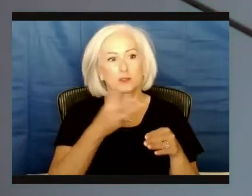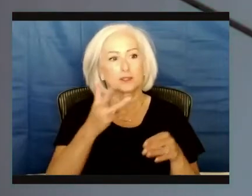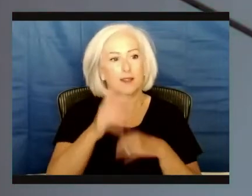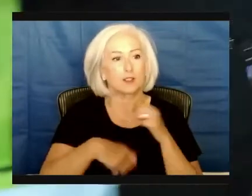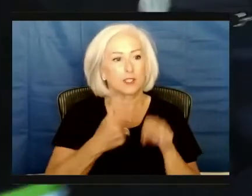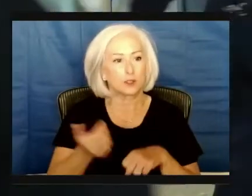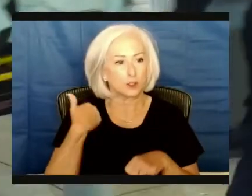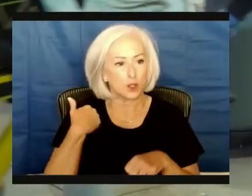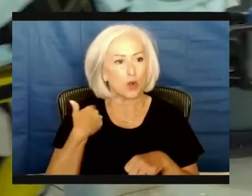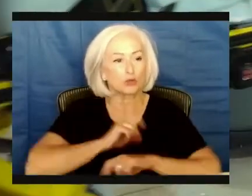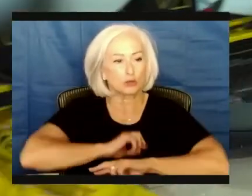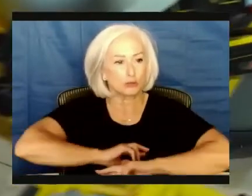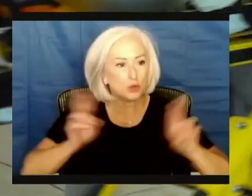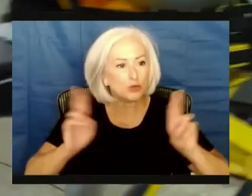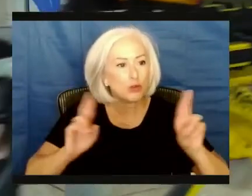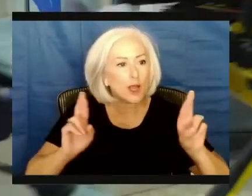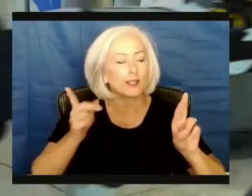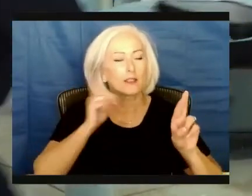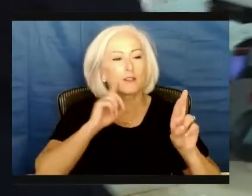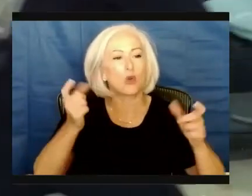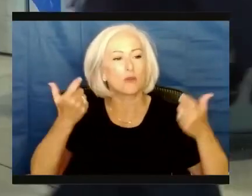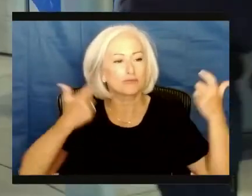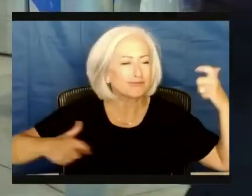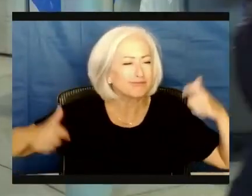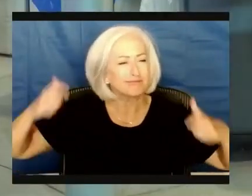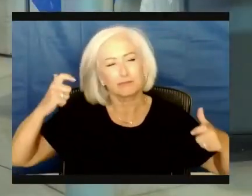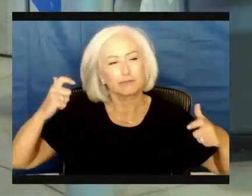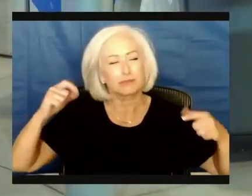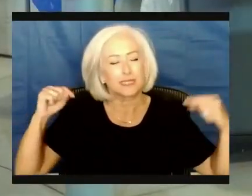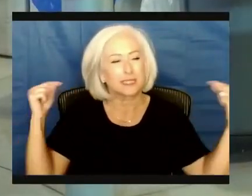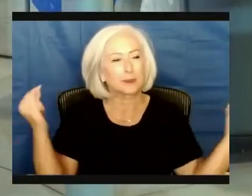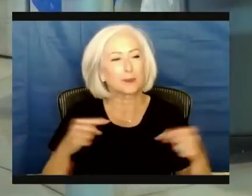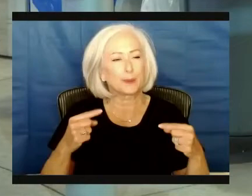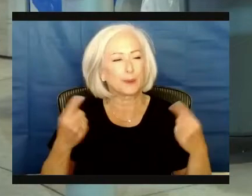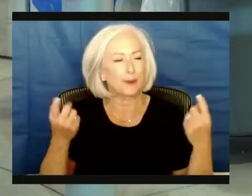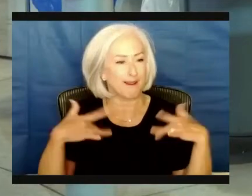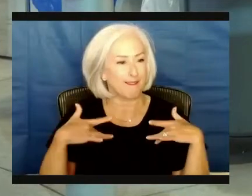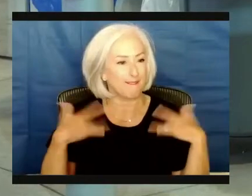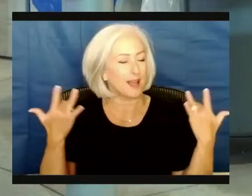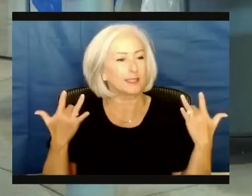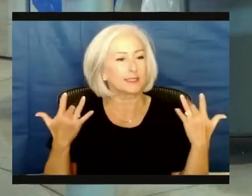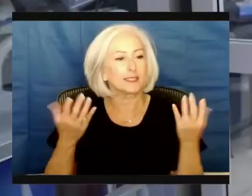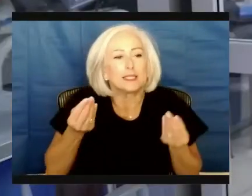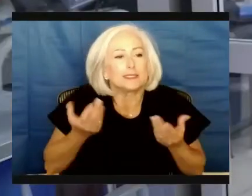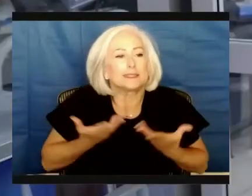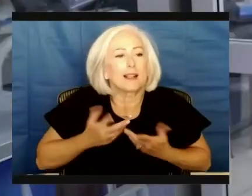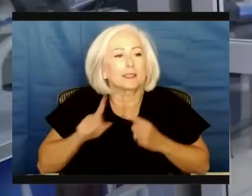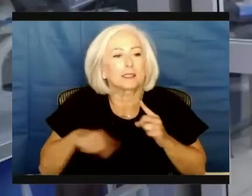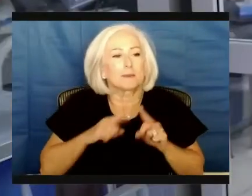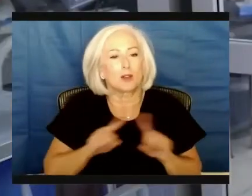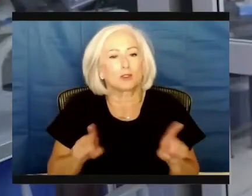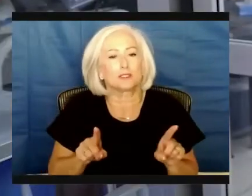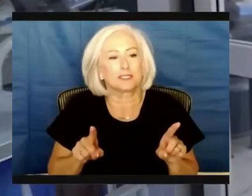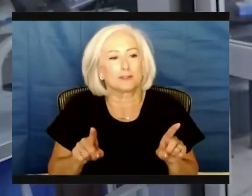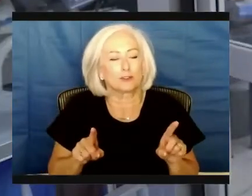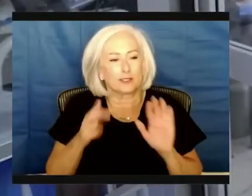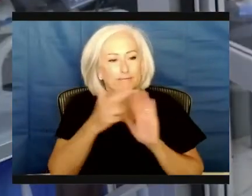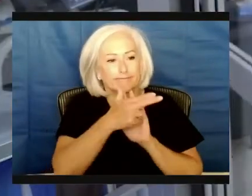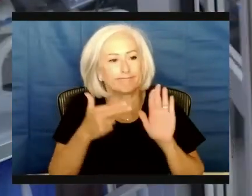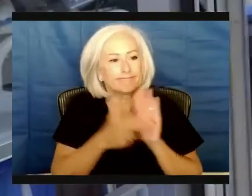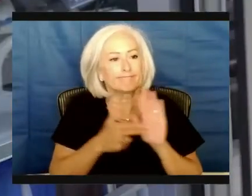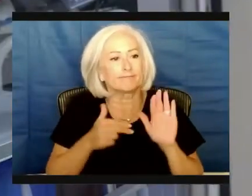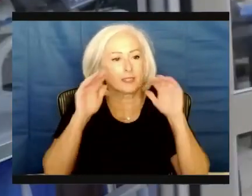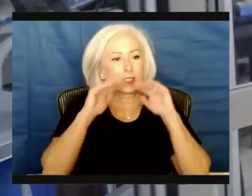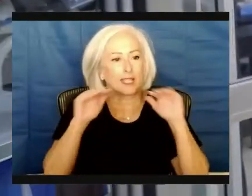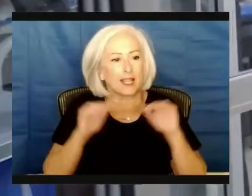to have prepared ourselves for this and to be a level 1. Talk to us a little bit about what those different rankings mean, Rob, and how it affects us. Yeah,